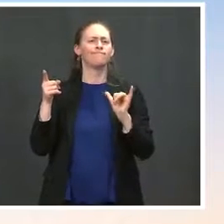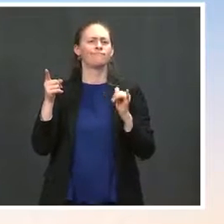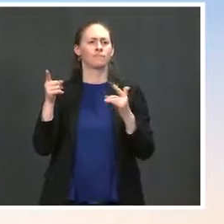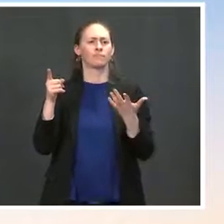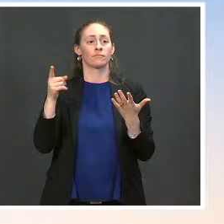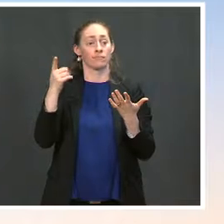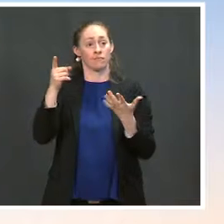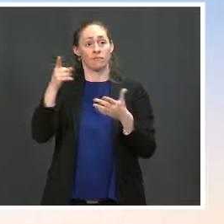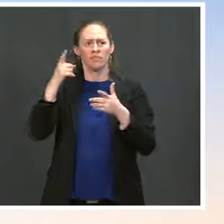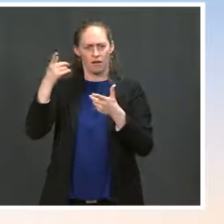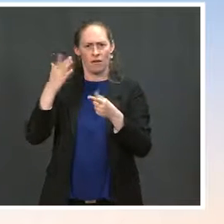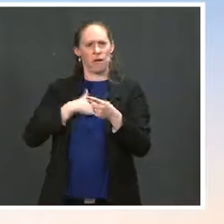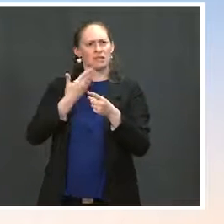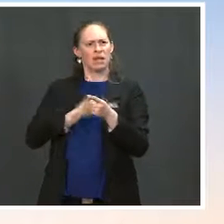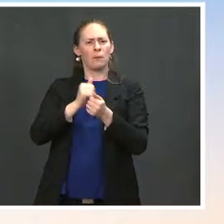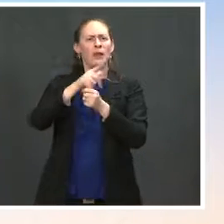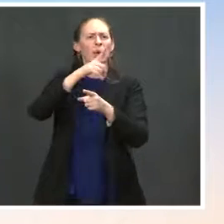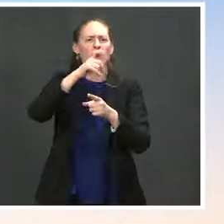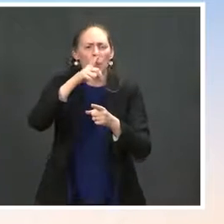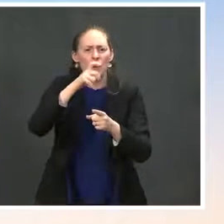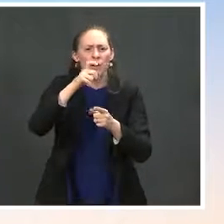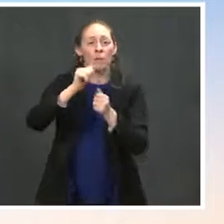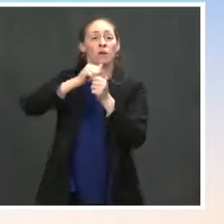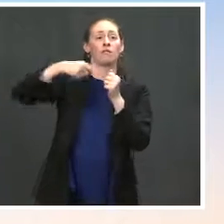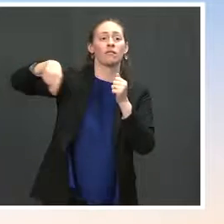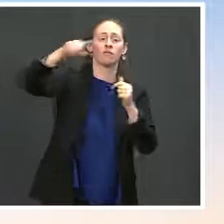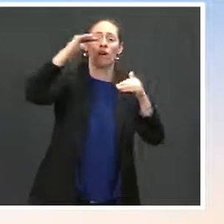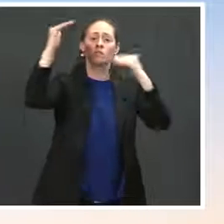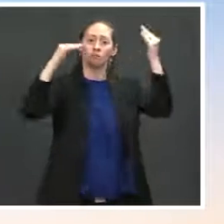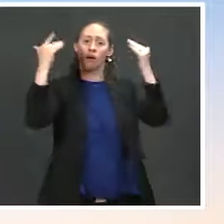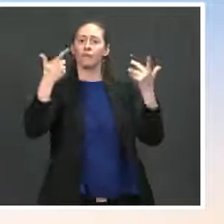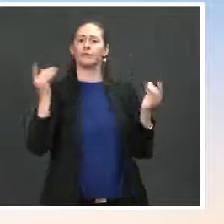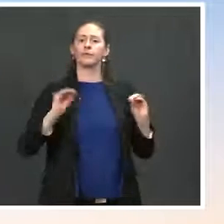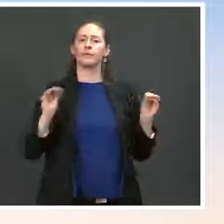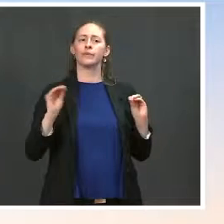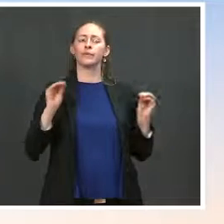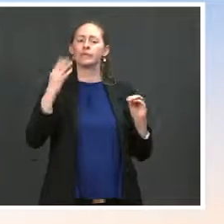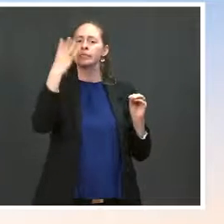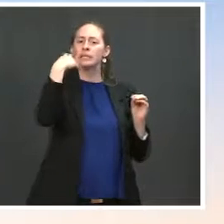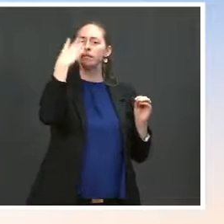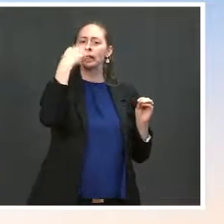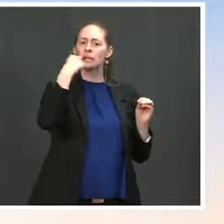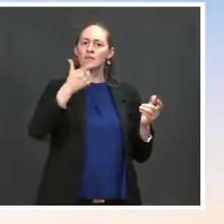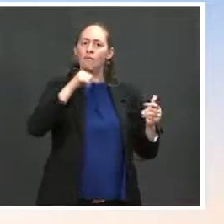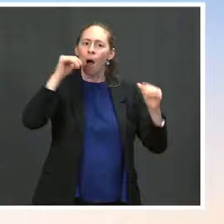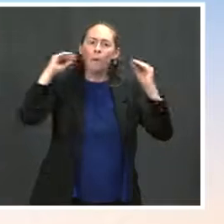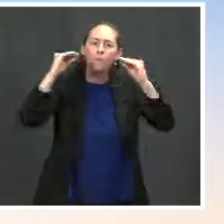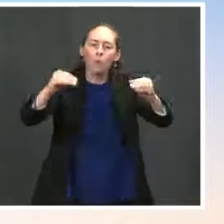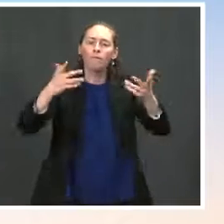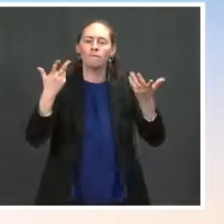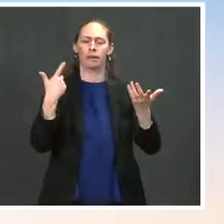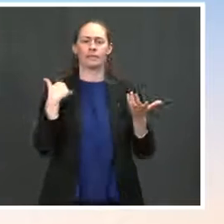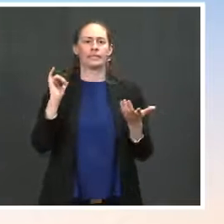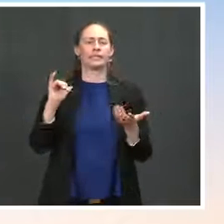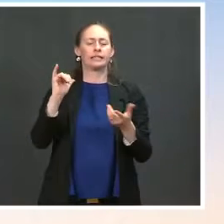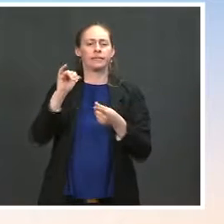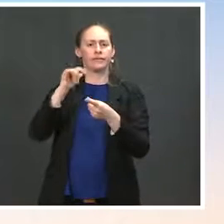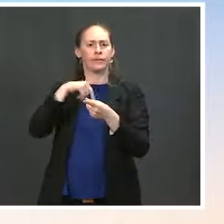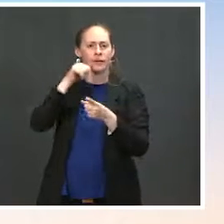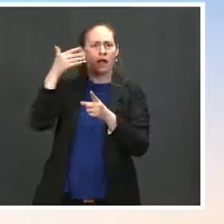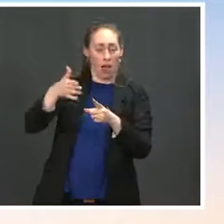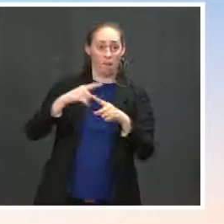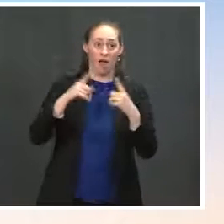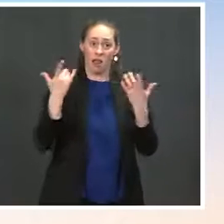happen. We aren't there yet either, but today we built a huge foundational building block in the